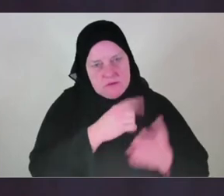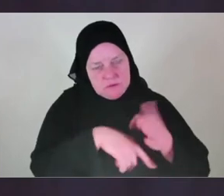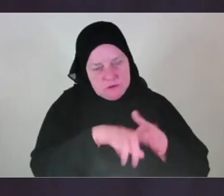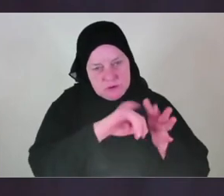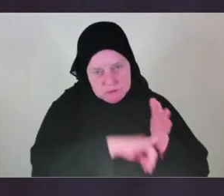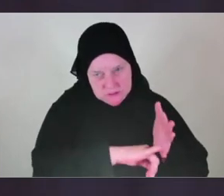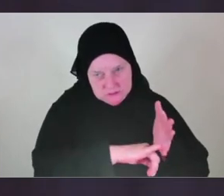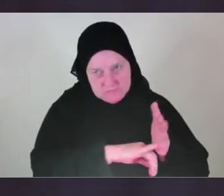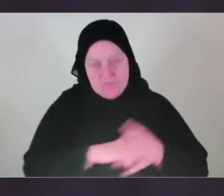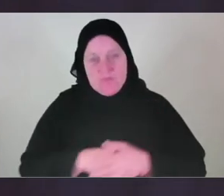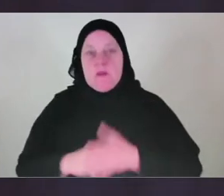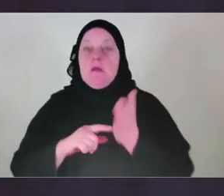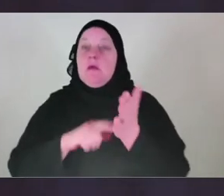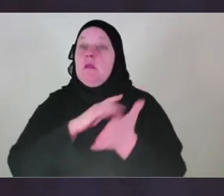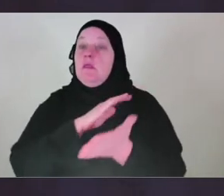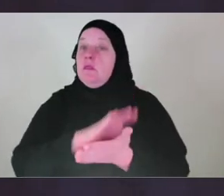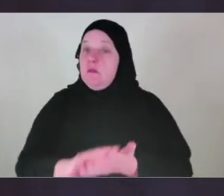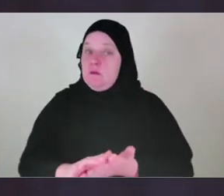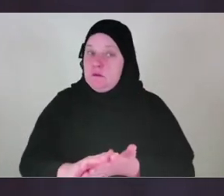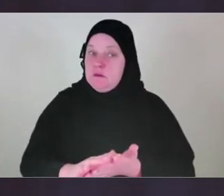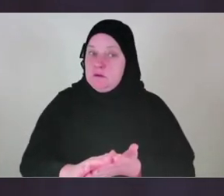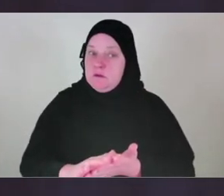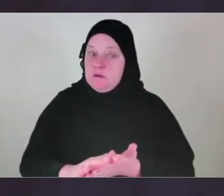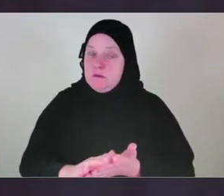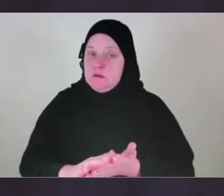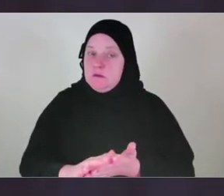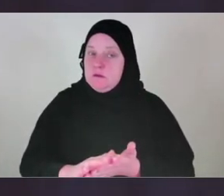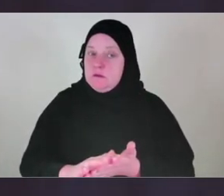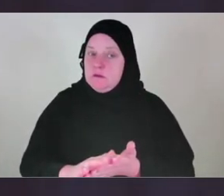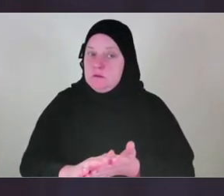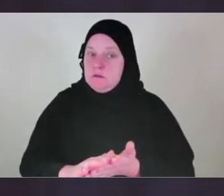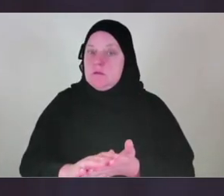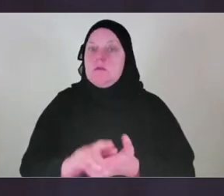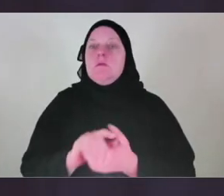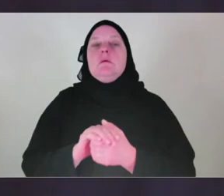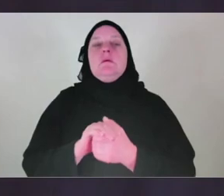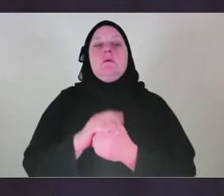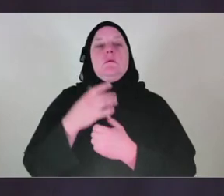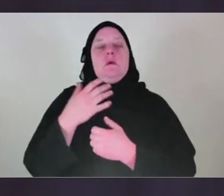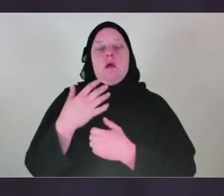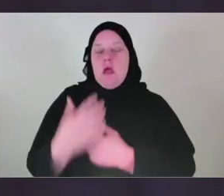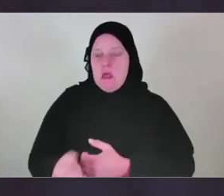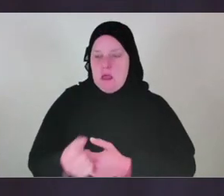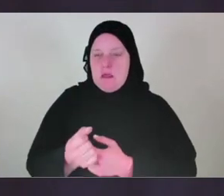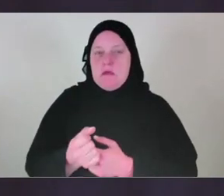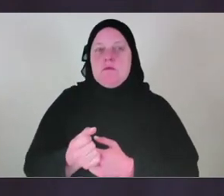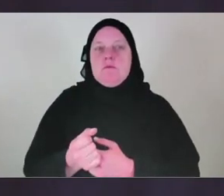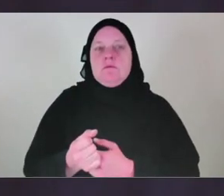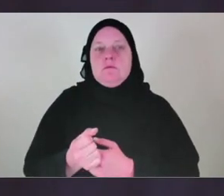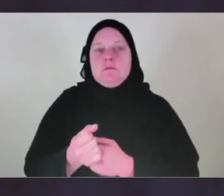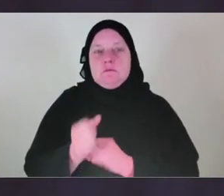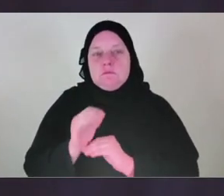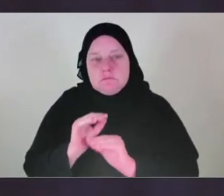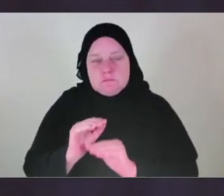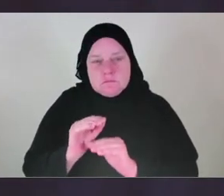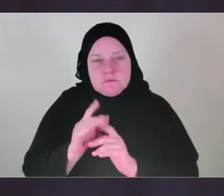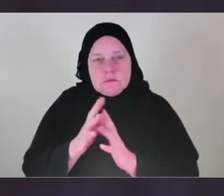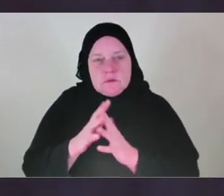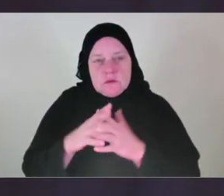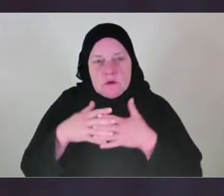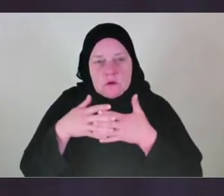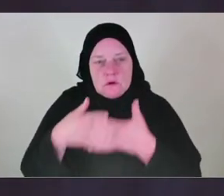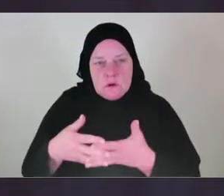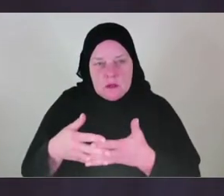Thursday, we have begun doing tafsir of the Holy Quran, beginning with Surah Al-Fatiha by Sheikh